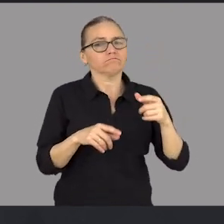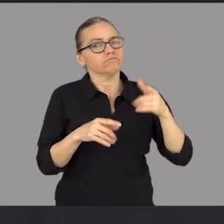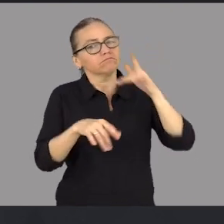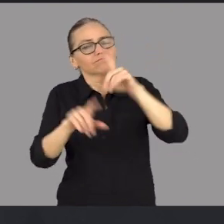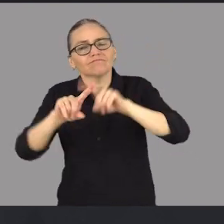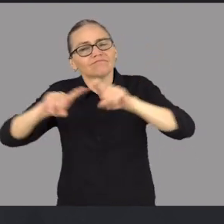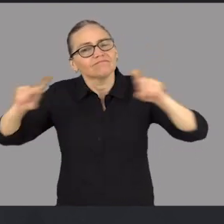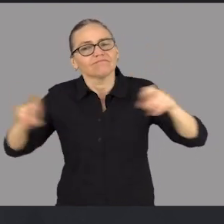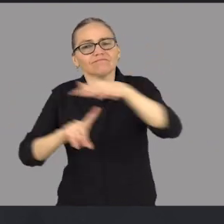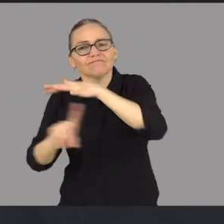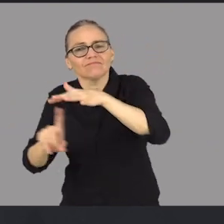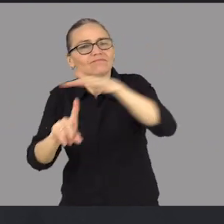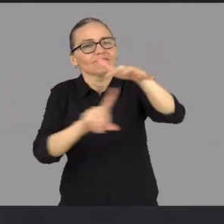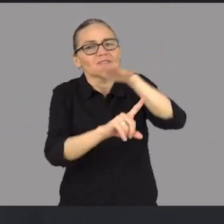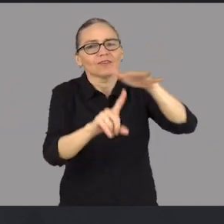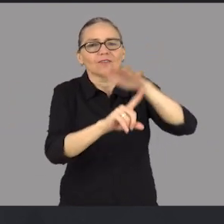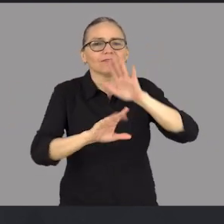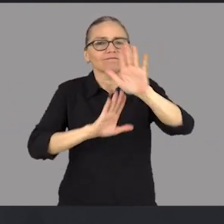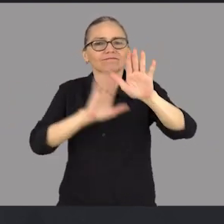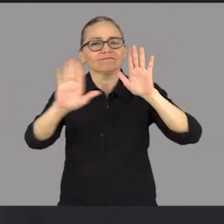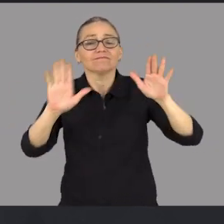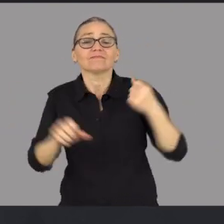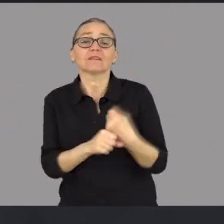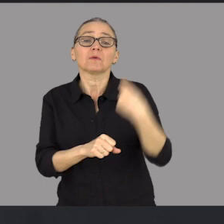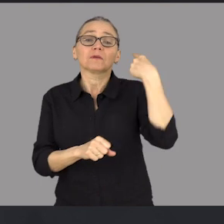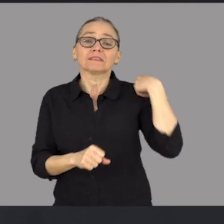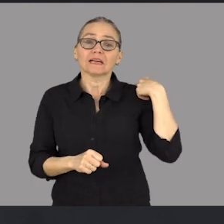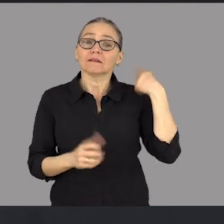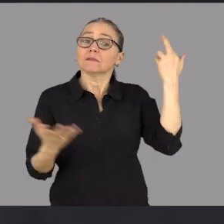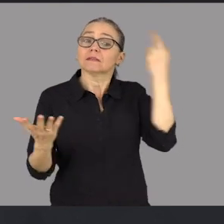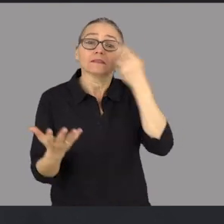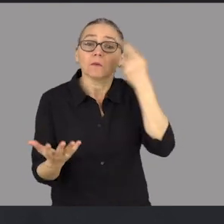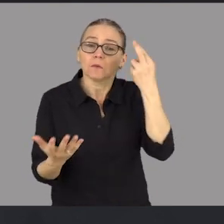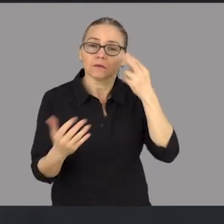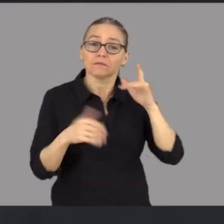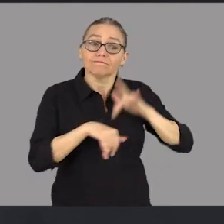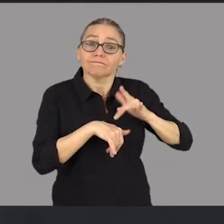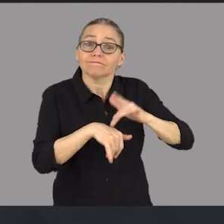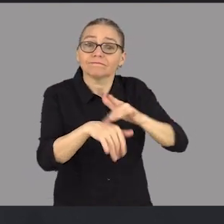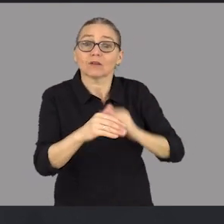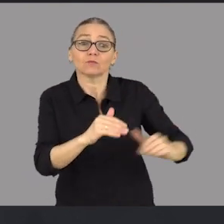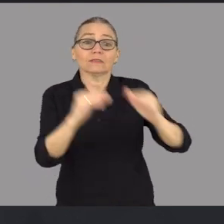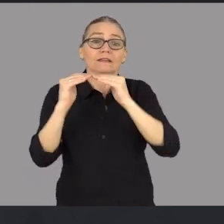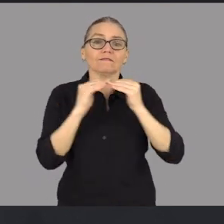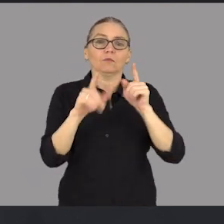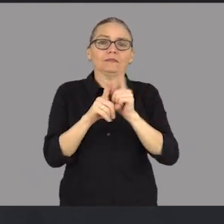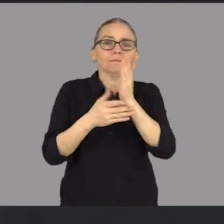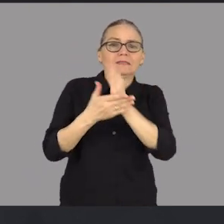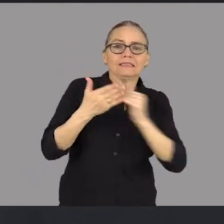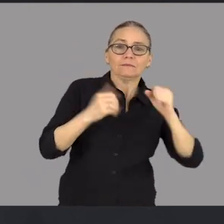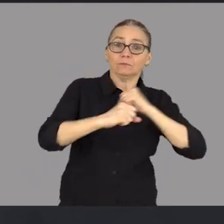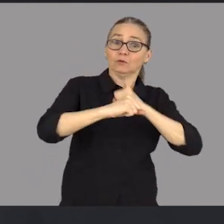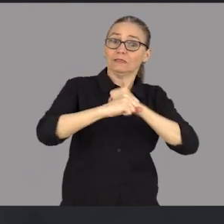I have a little bit. When we get together at meetings and stuff, usually it's more one-on-one.